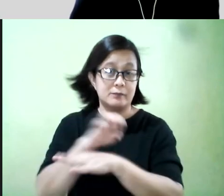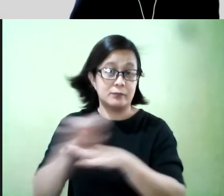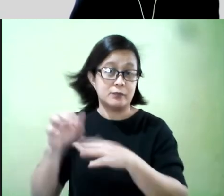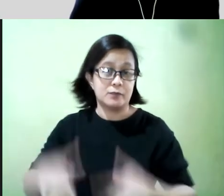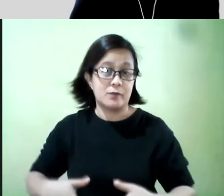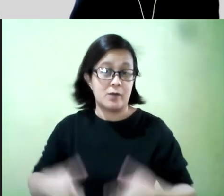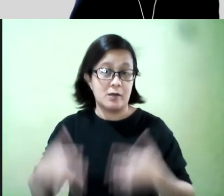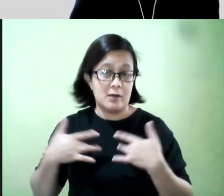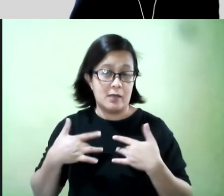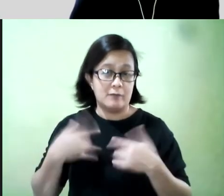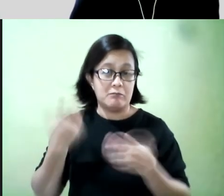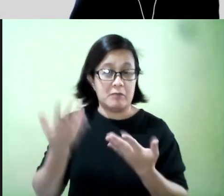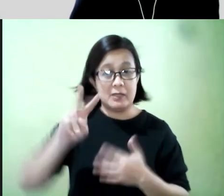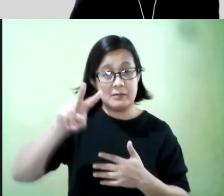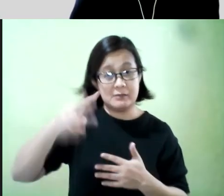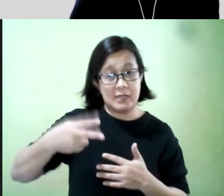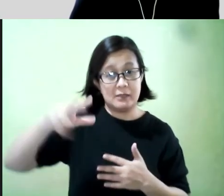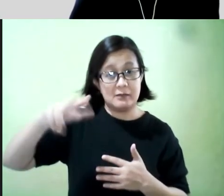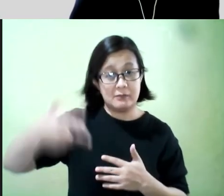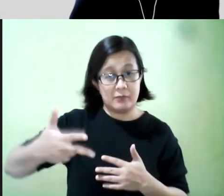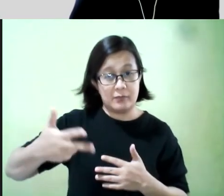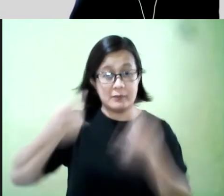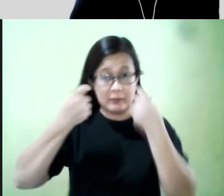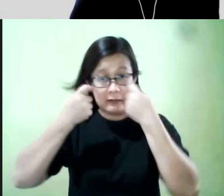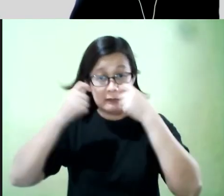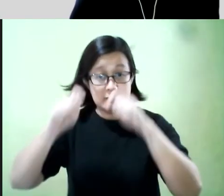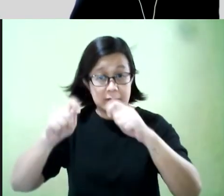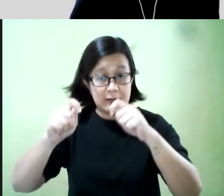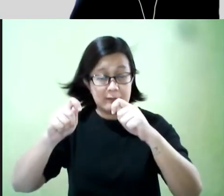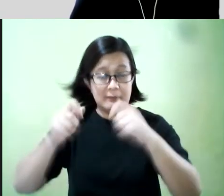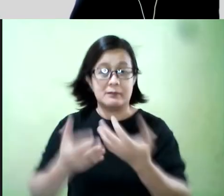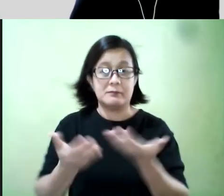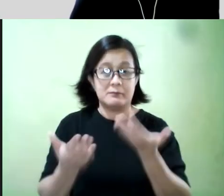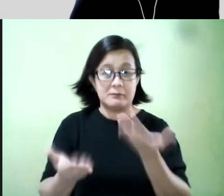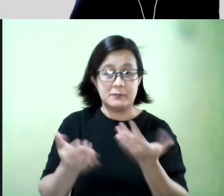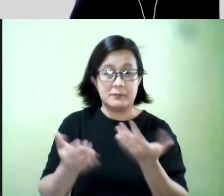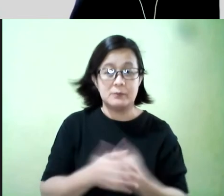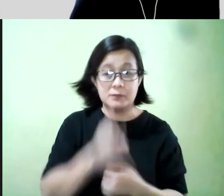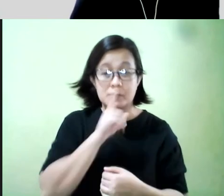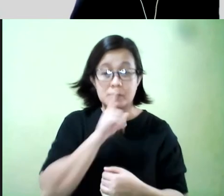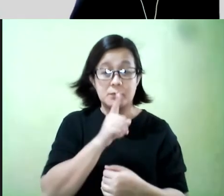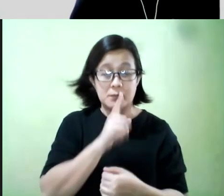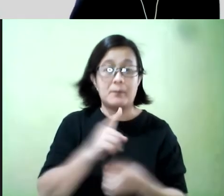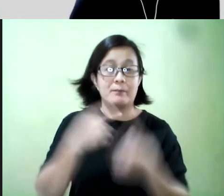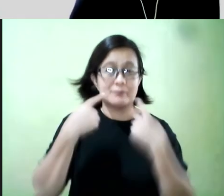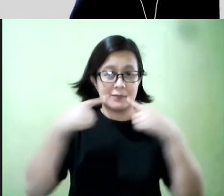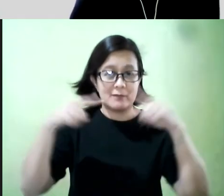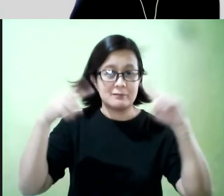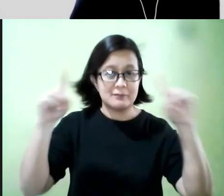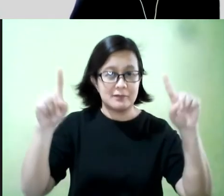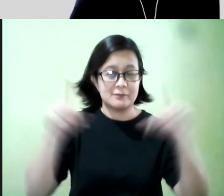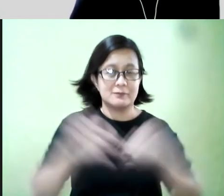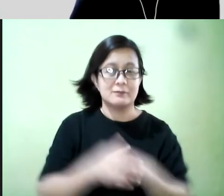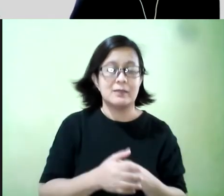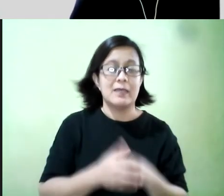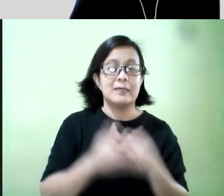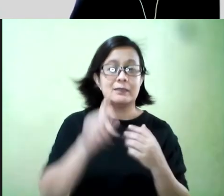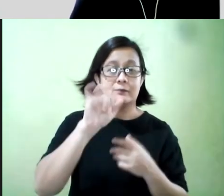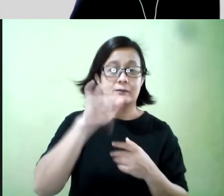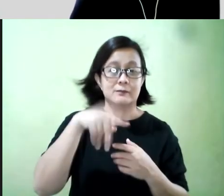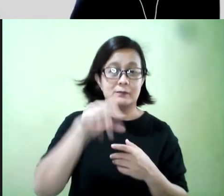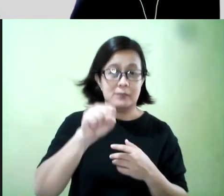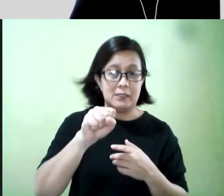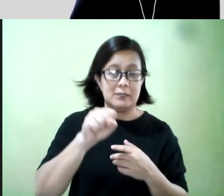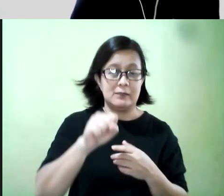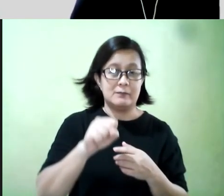your second or third try, that's when you really, really succeed. So my tip is, you might as well start